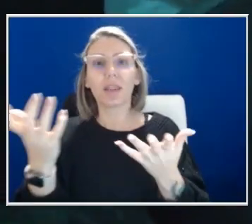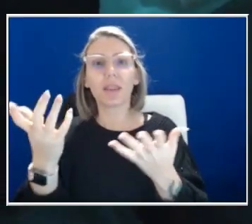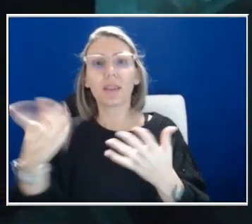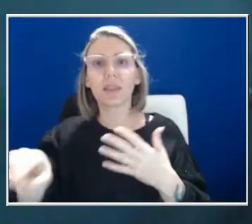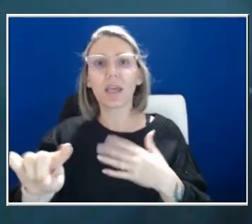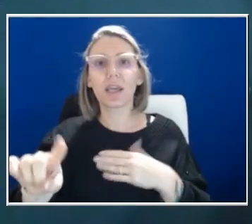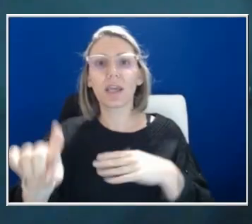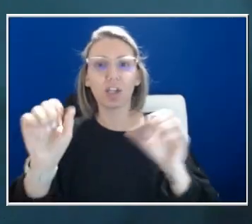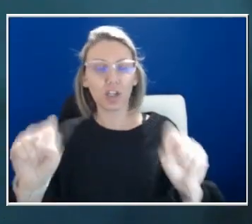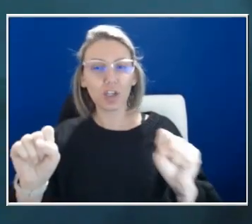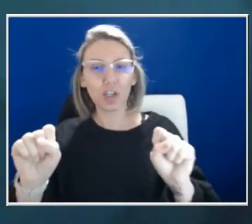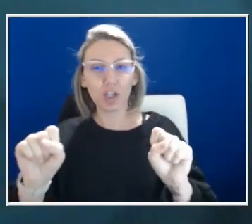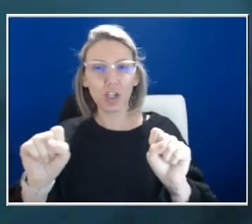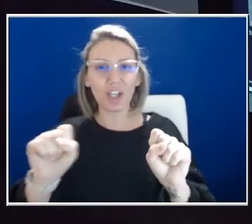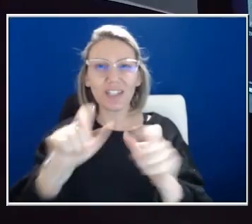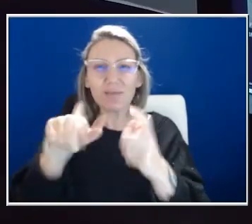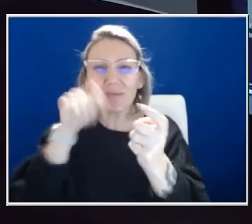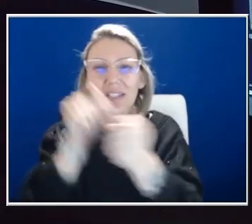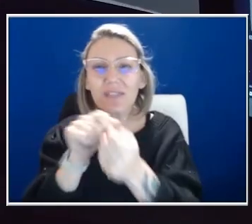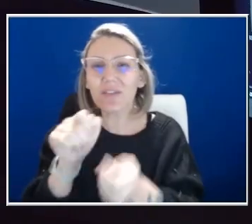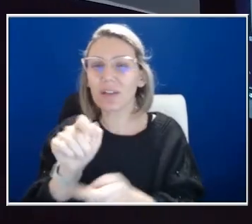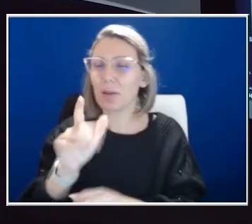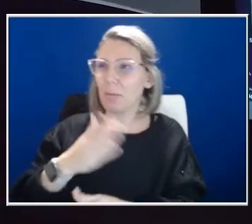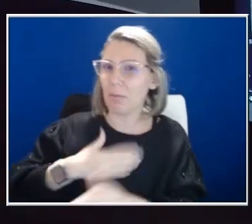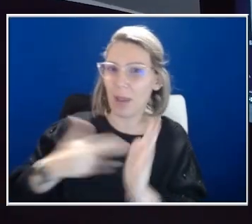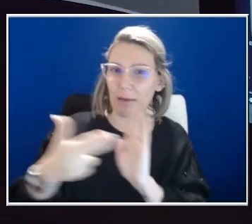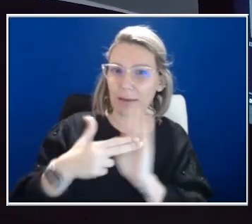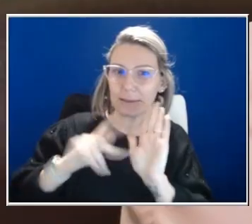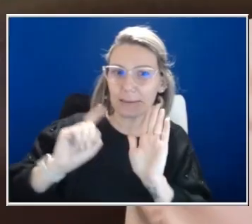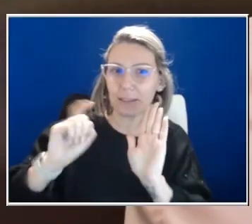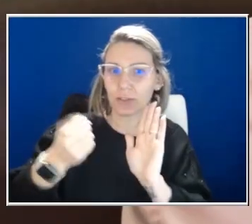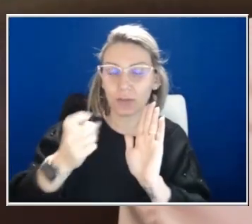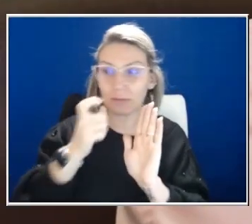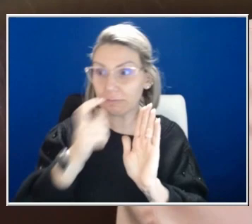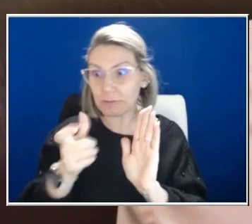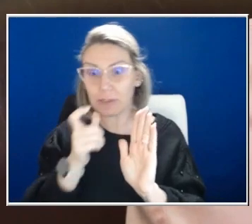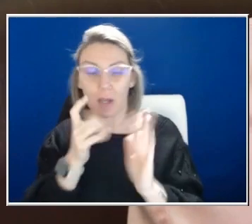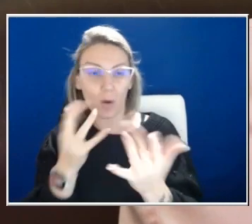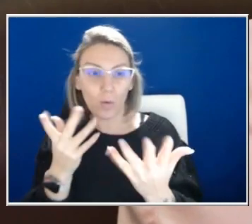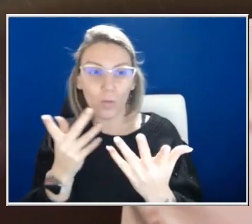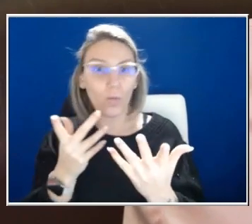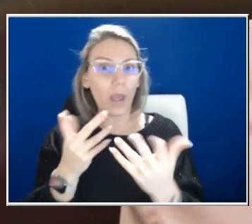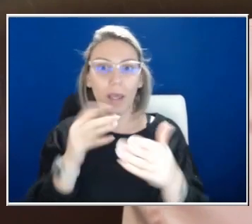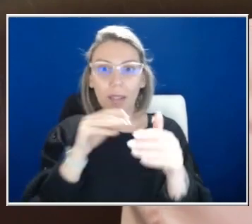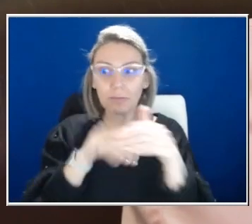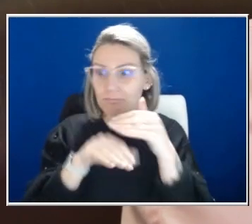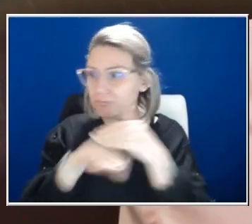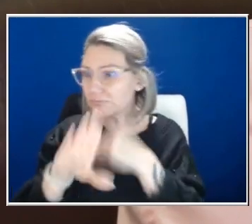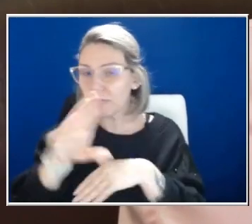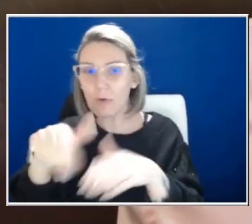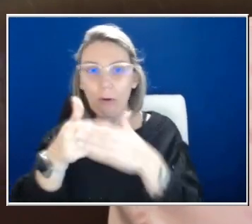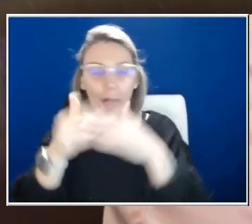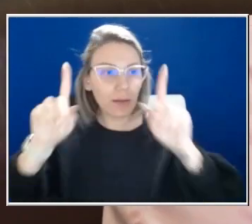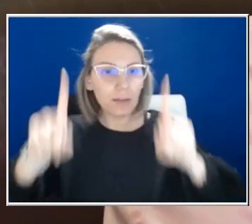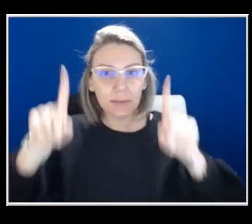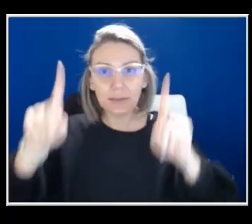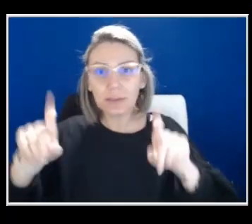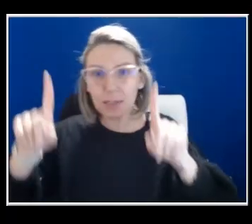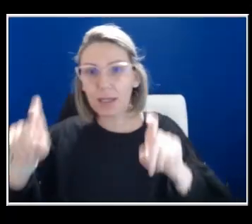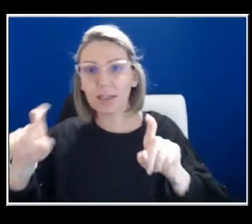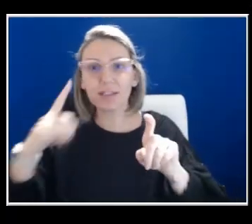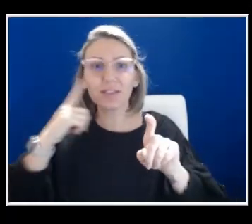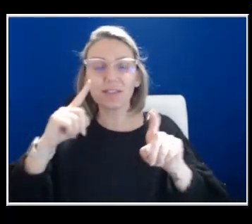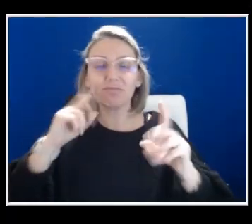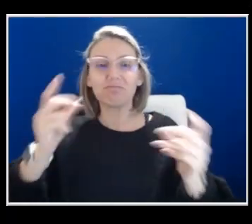pinpoint my diagnosis. They did not hesitate to get me into every particular test that I needed promptly. But